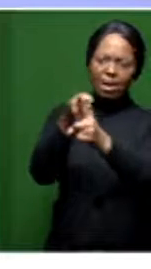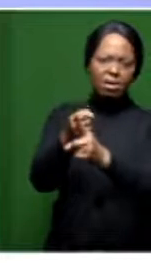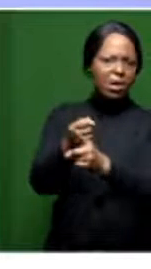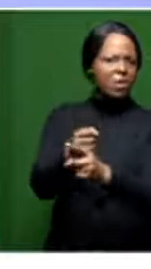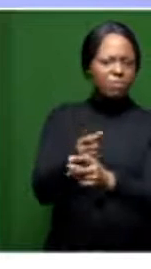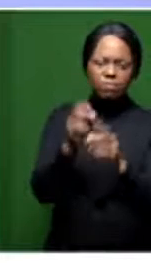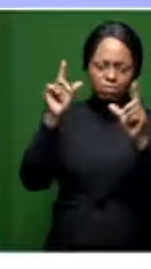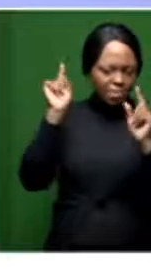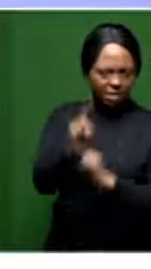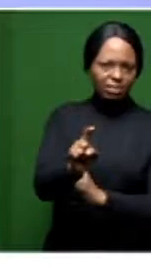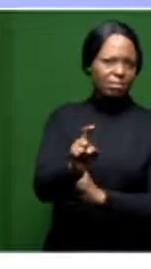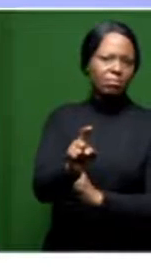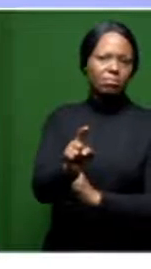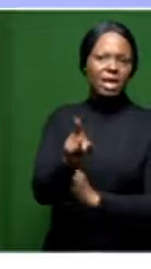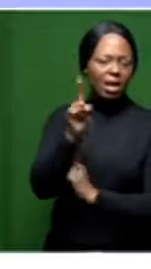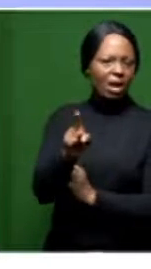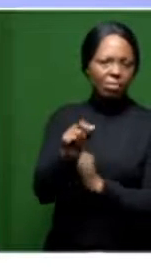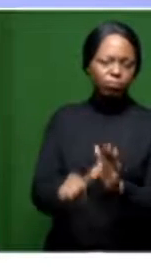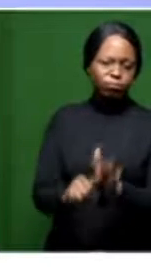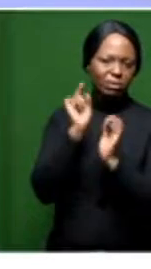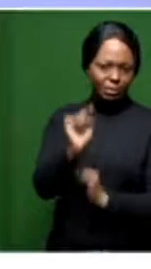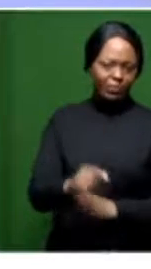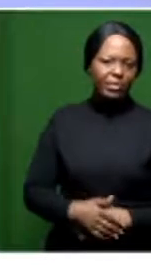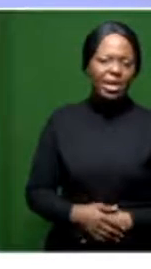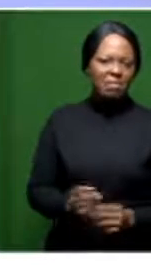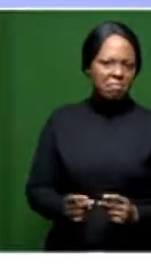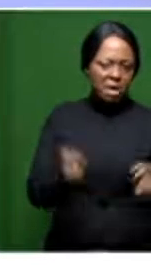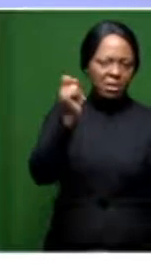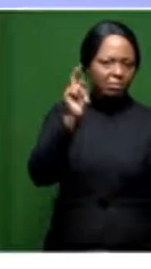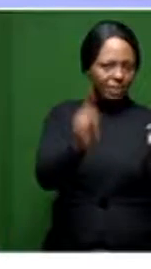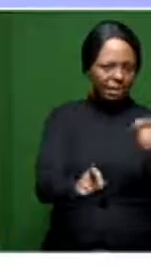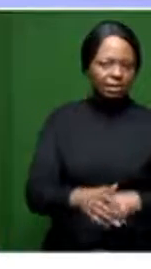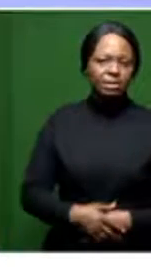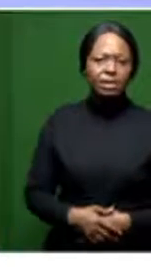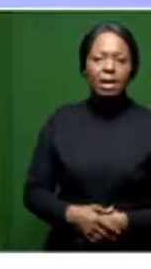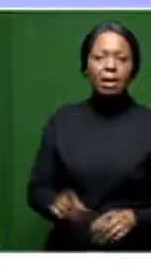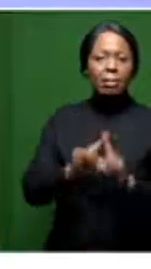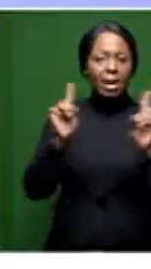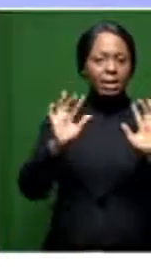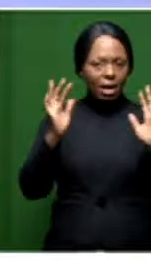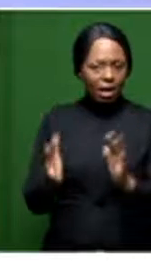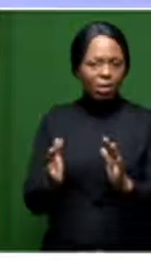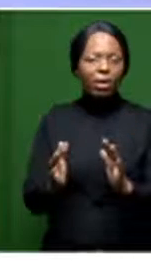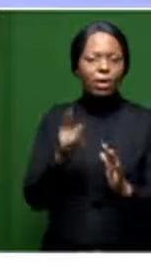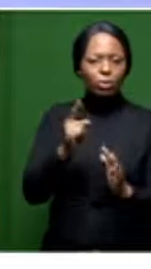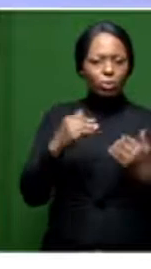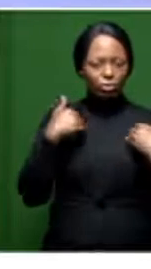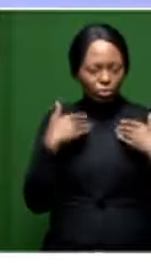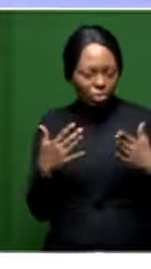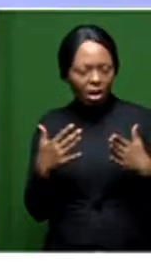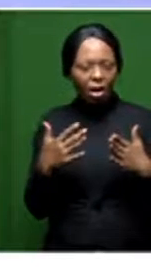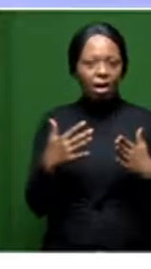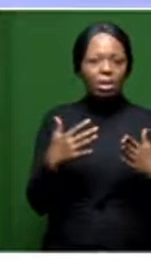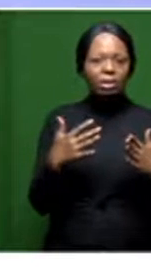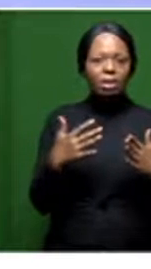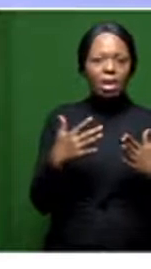predictive. Now, the way that you do that is you start building a big data set. It's called a big data set. It's called big